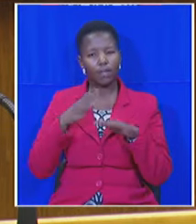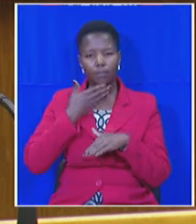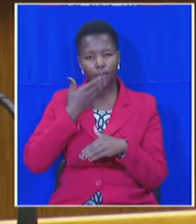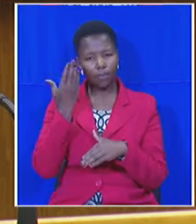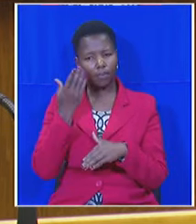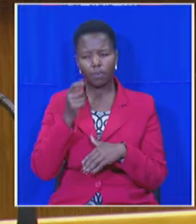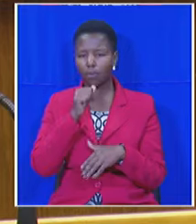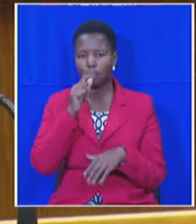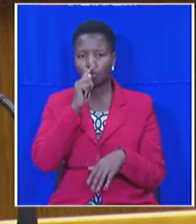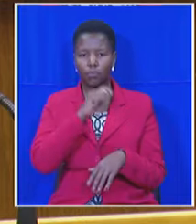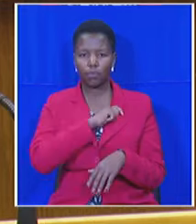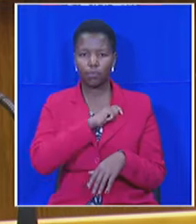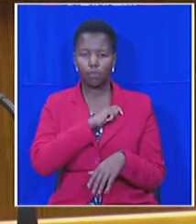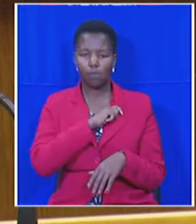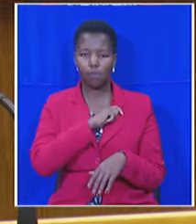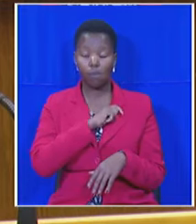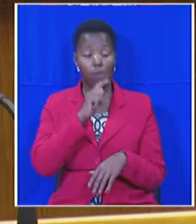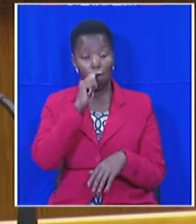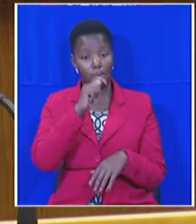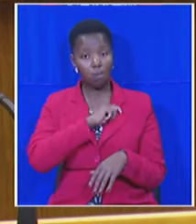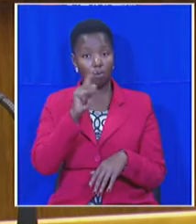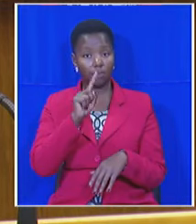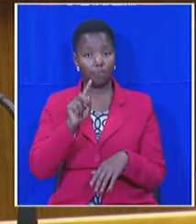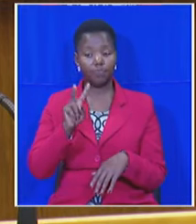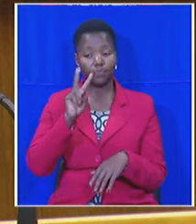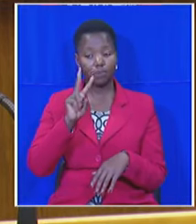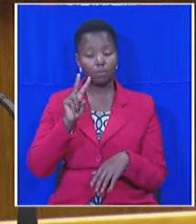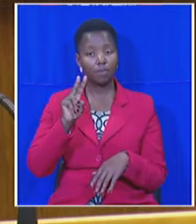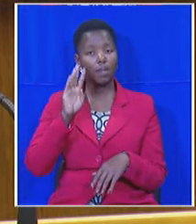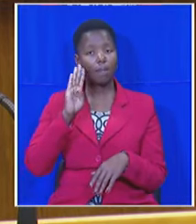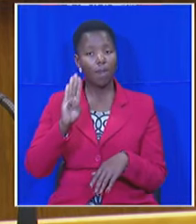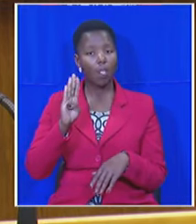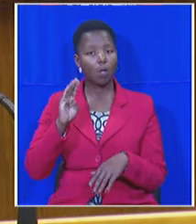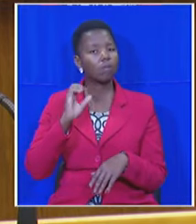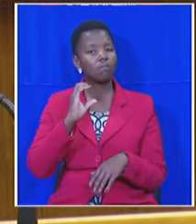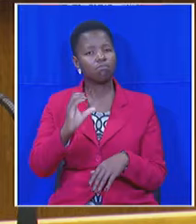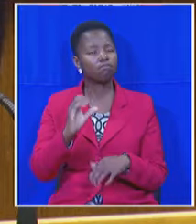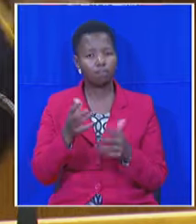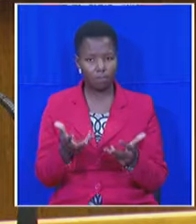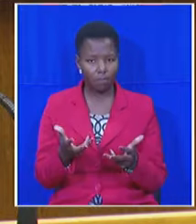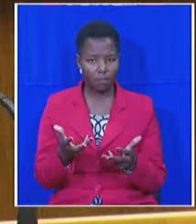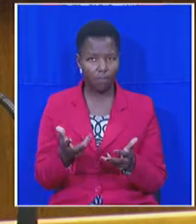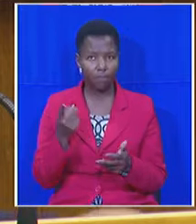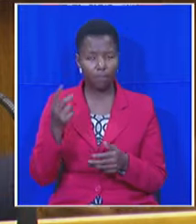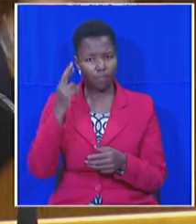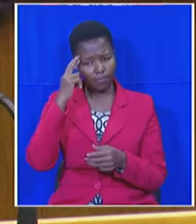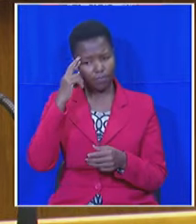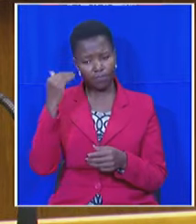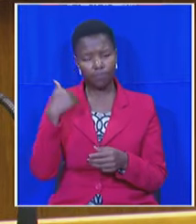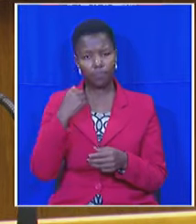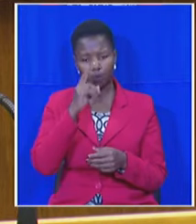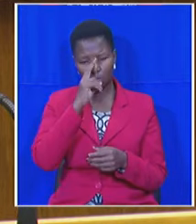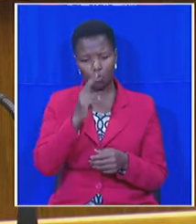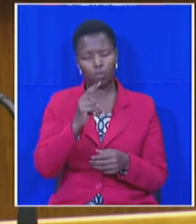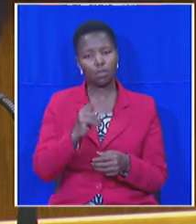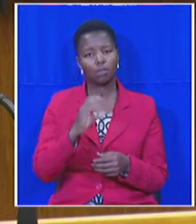2 billion e ba bolelang ka yona le a gopola gore Honorable Becky Cele o le boditše gore e ya ko kae nka se sa